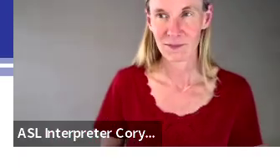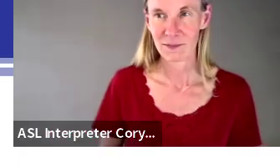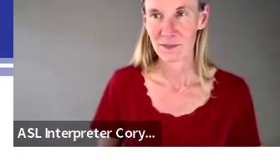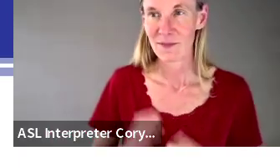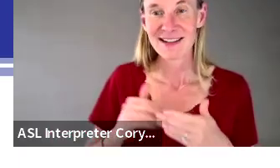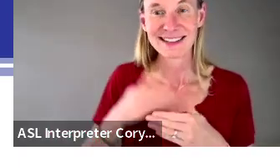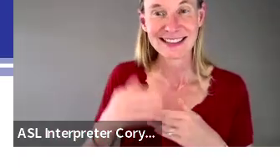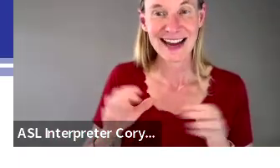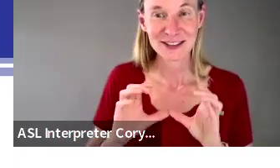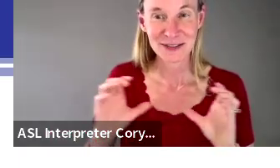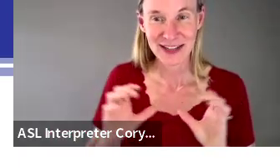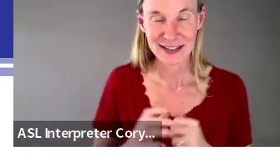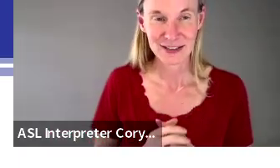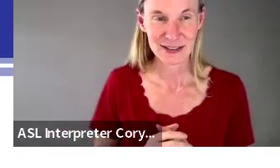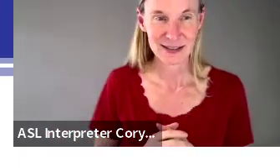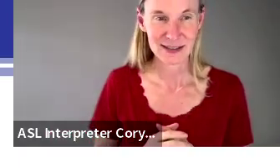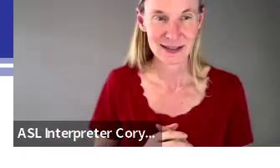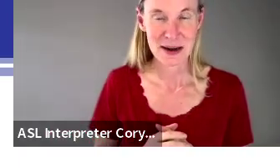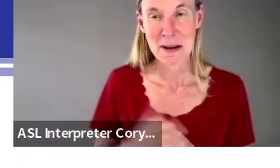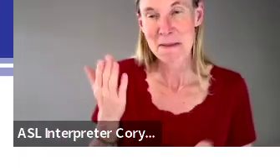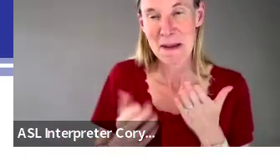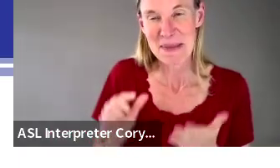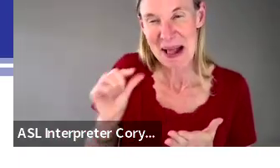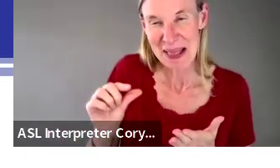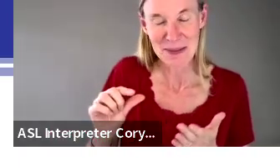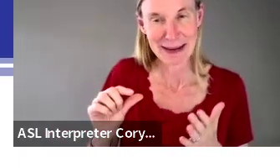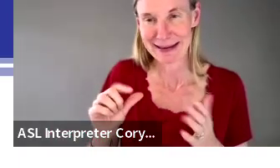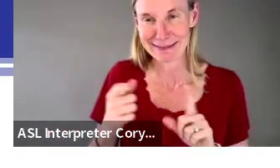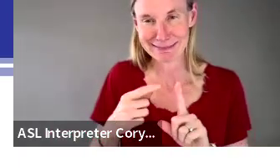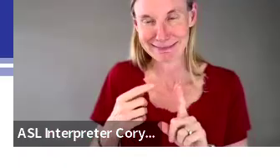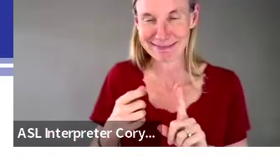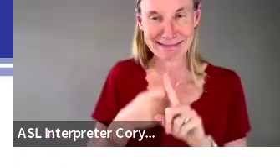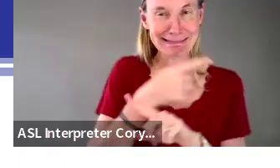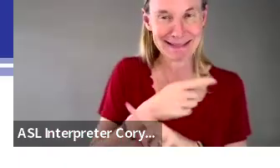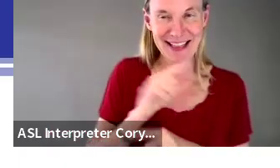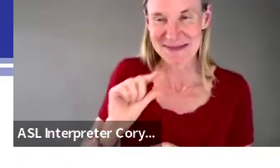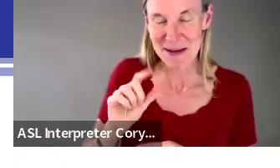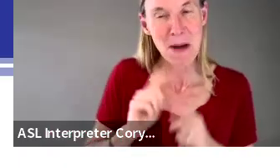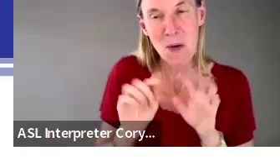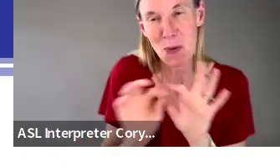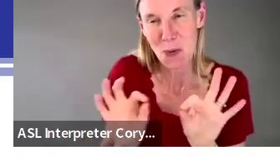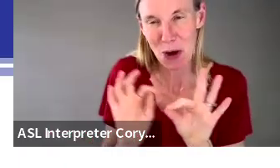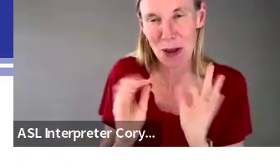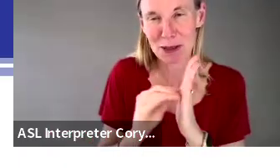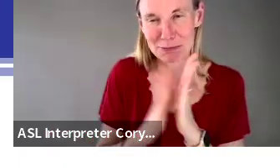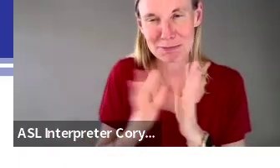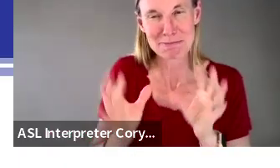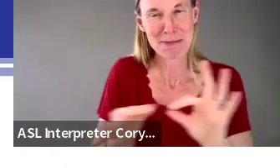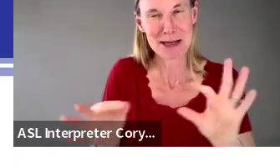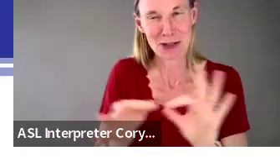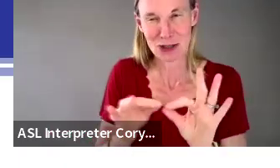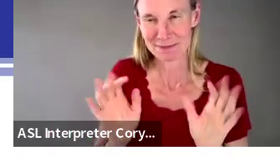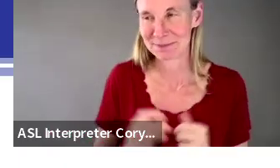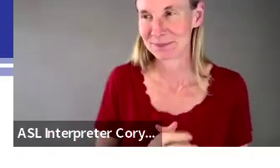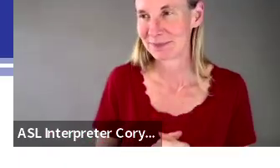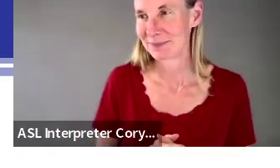This next certification here may be slightly out of bounds, but I thought it would be useful to mention